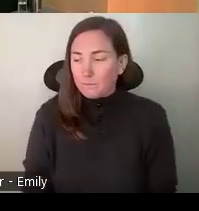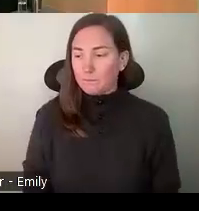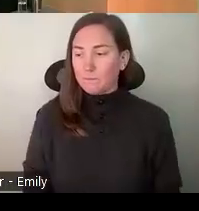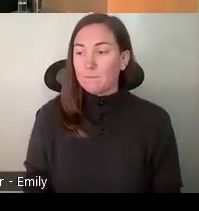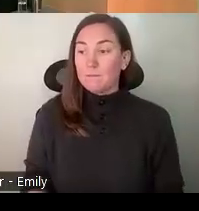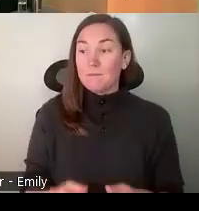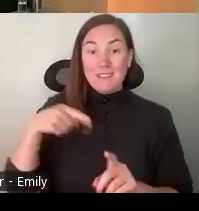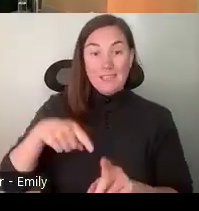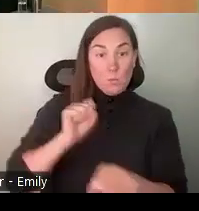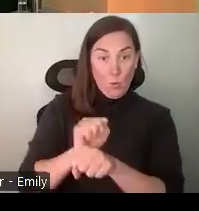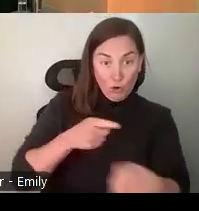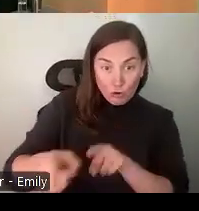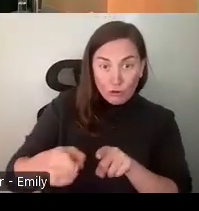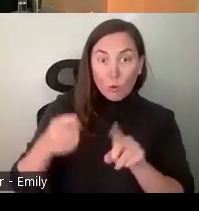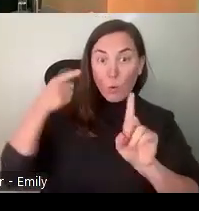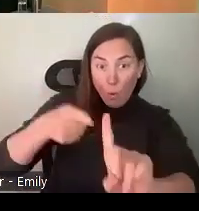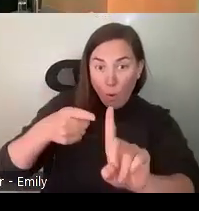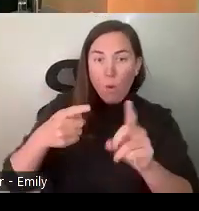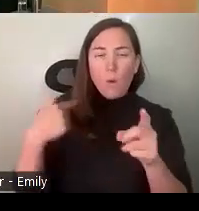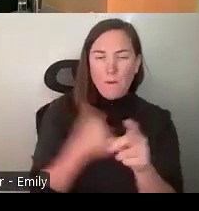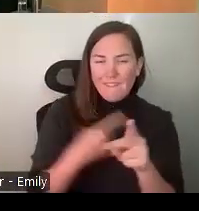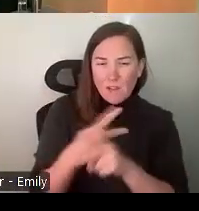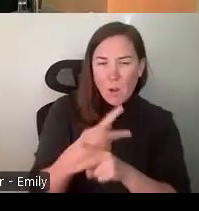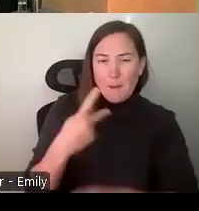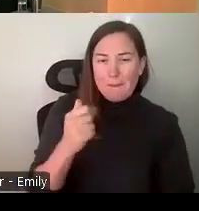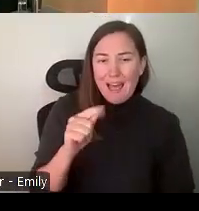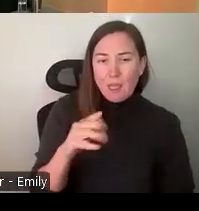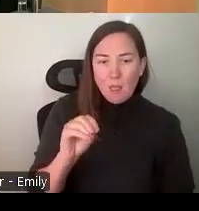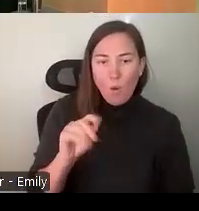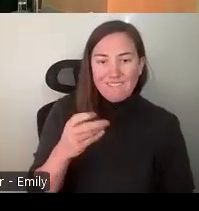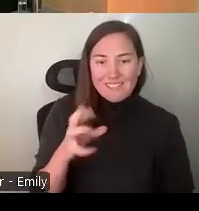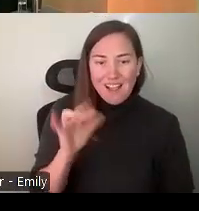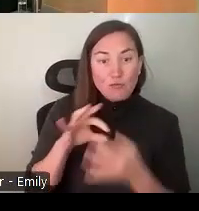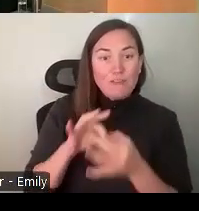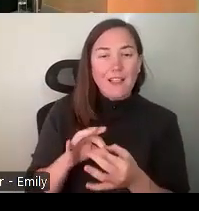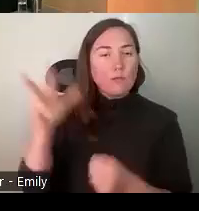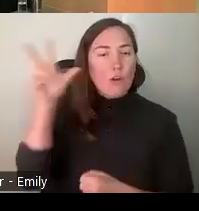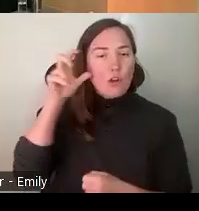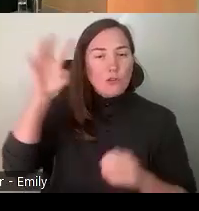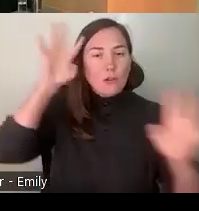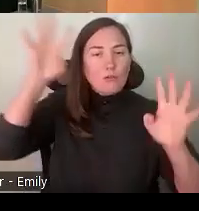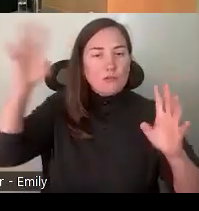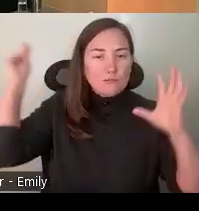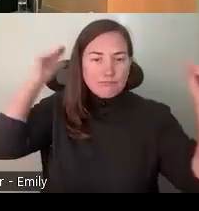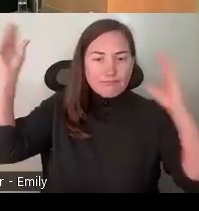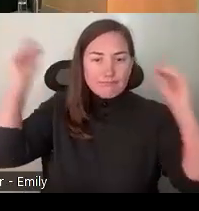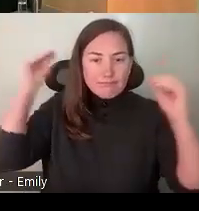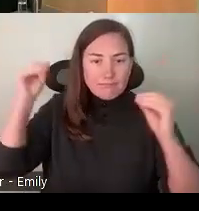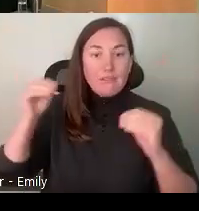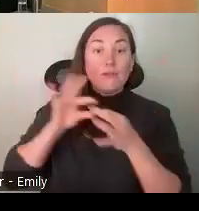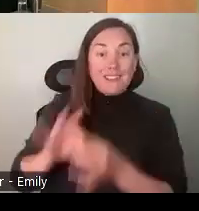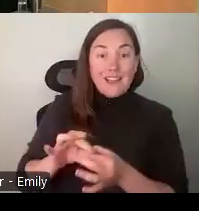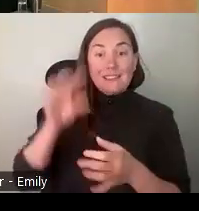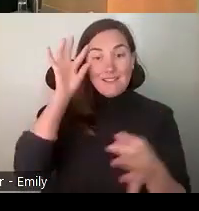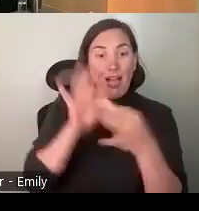is to help clarify the pathophysiology of auditory hallucinations in psychotic disorders with the aim of informing the development